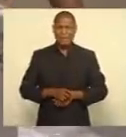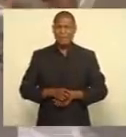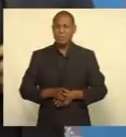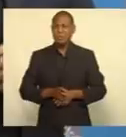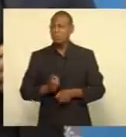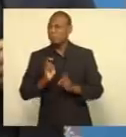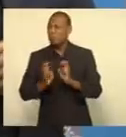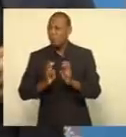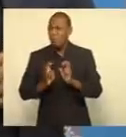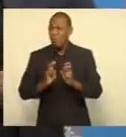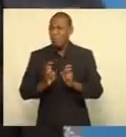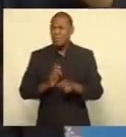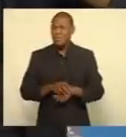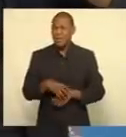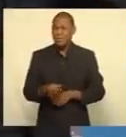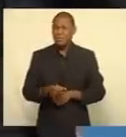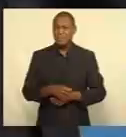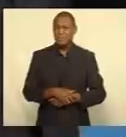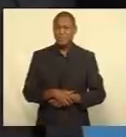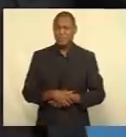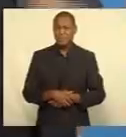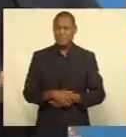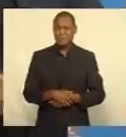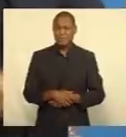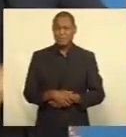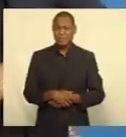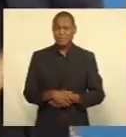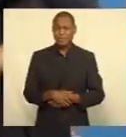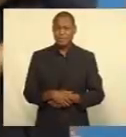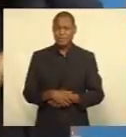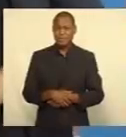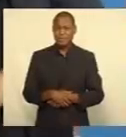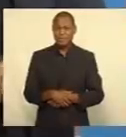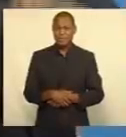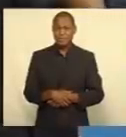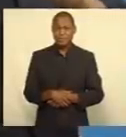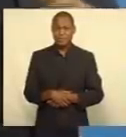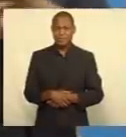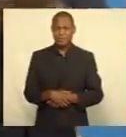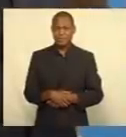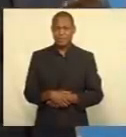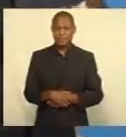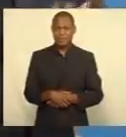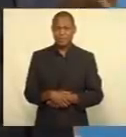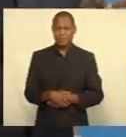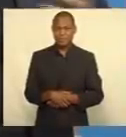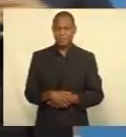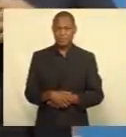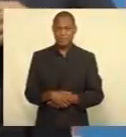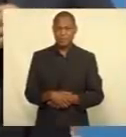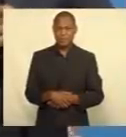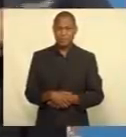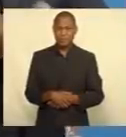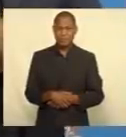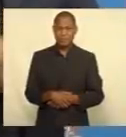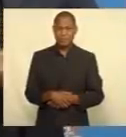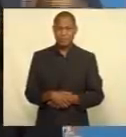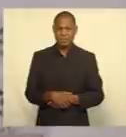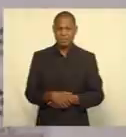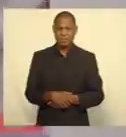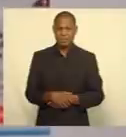page saying, "Vaccines do not protect you from the virus." The headline was